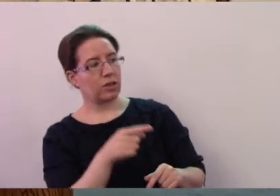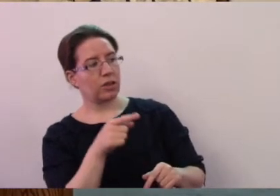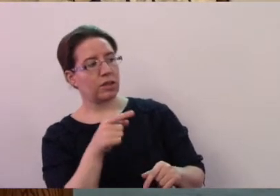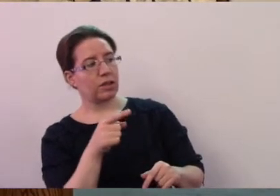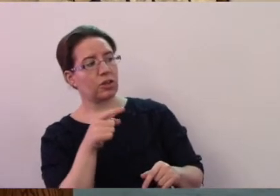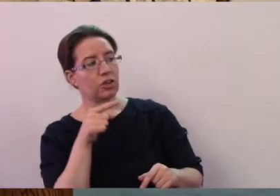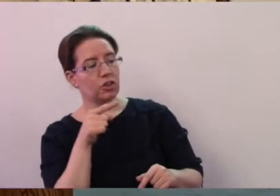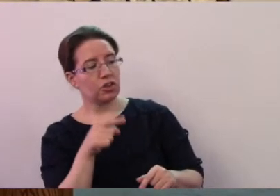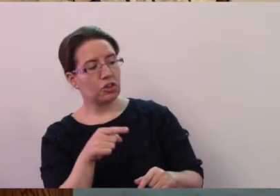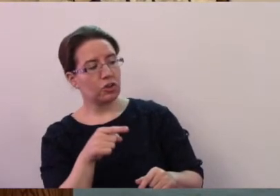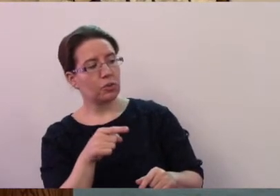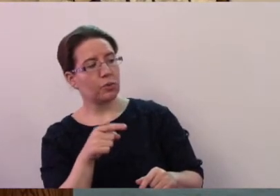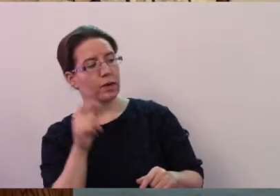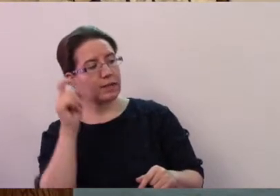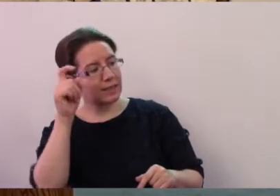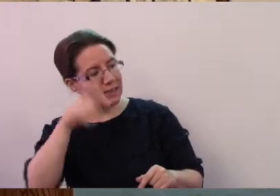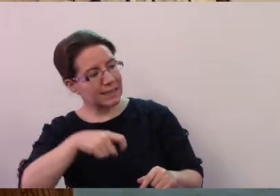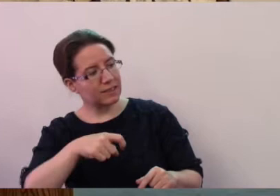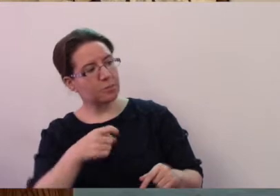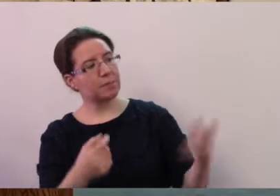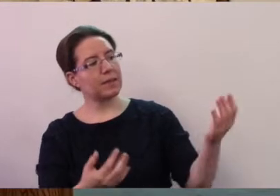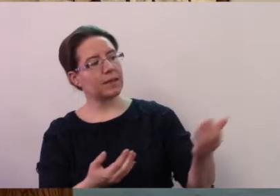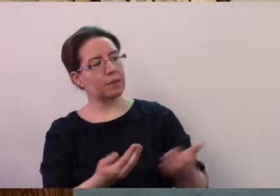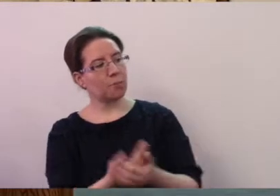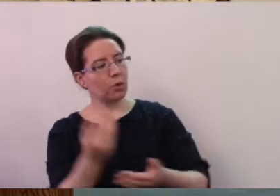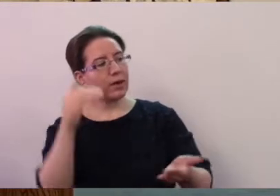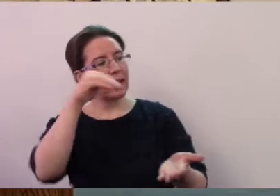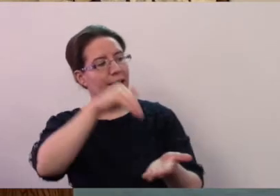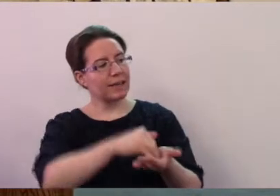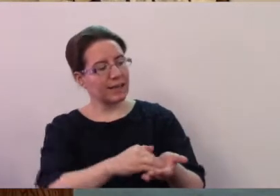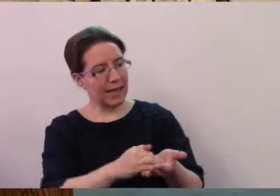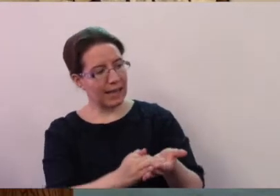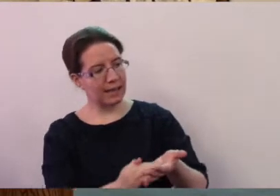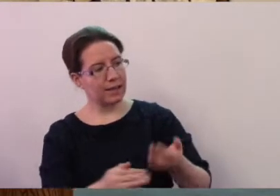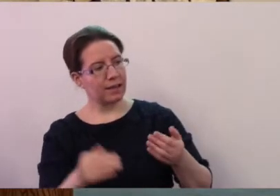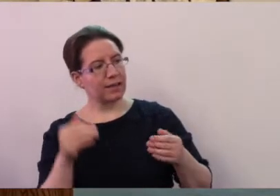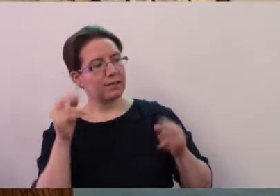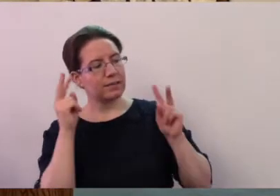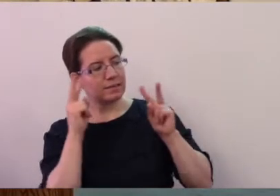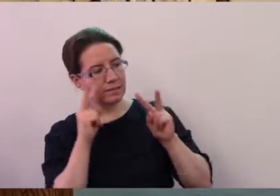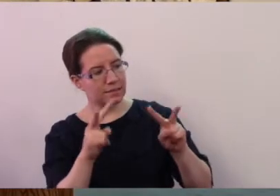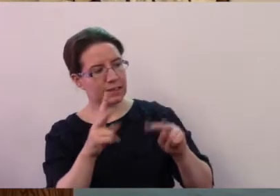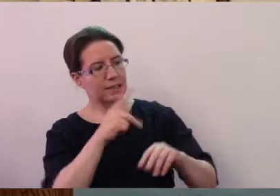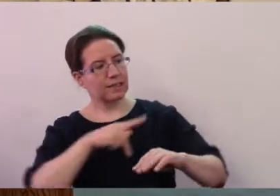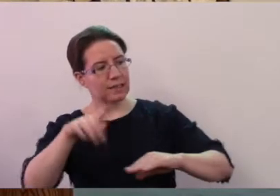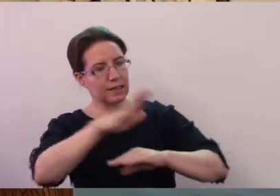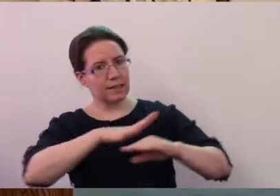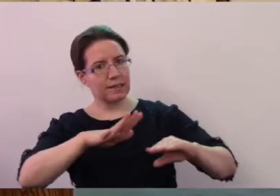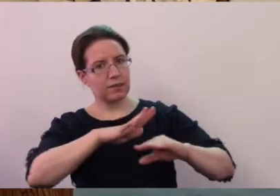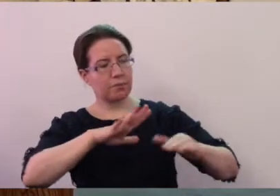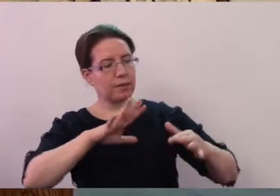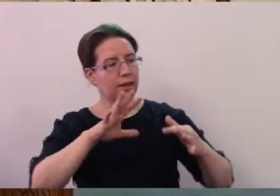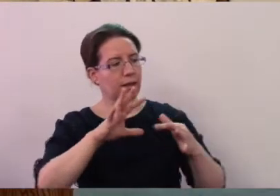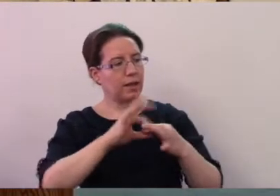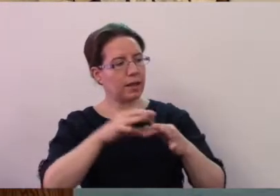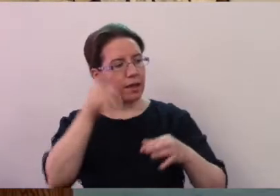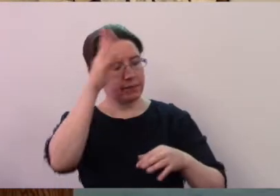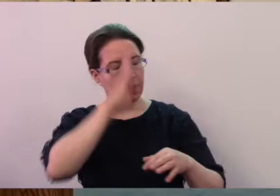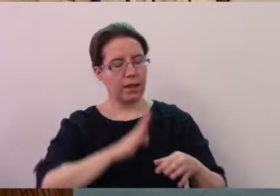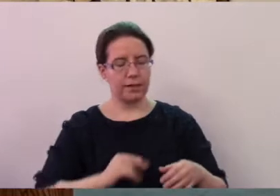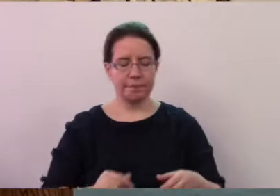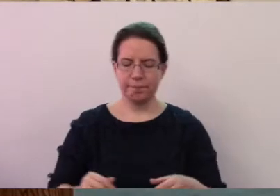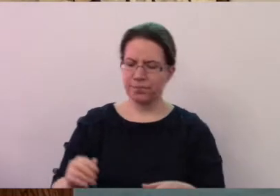born again, he cannot see the kingdom of God. Nicodemus saith unto